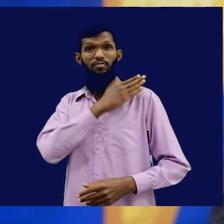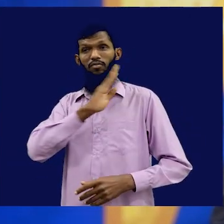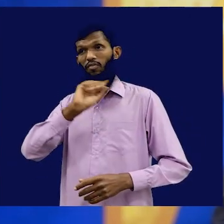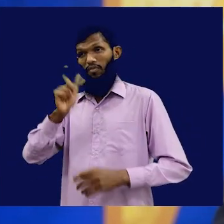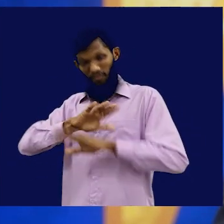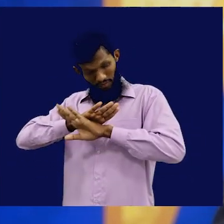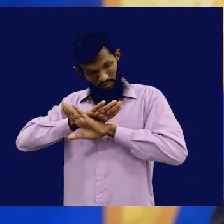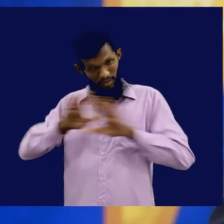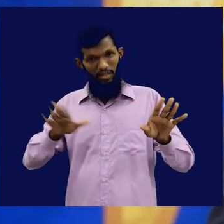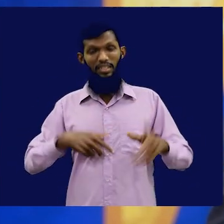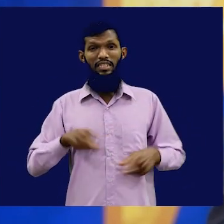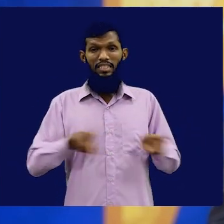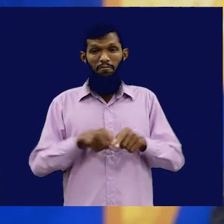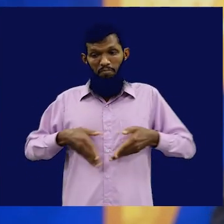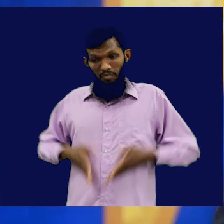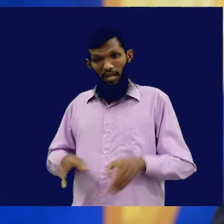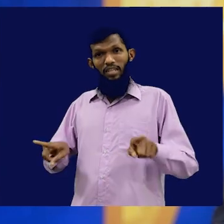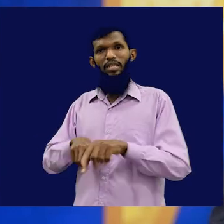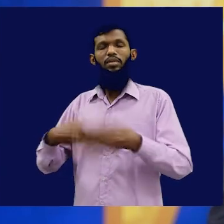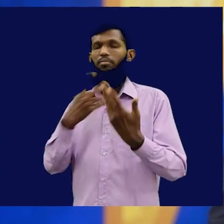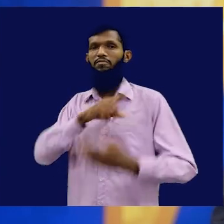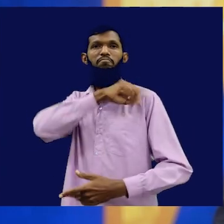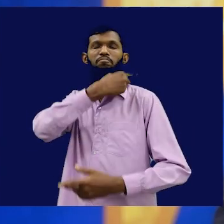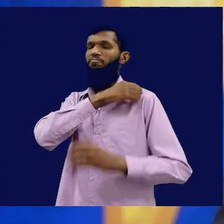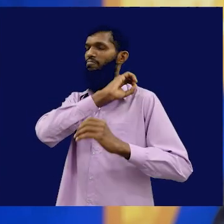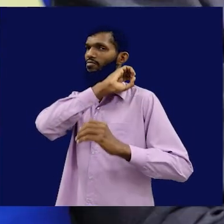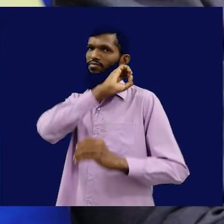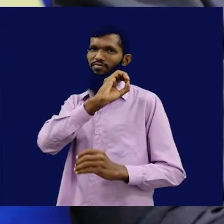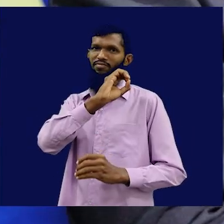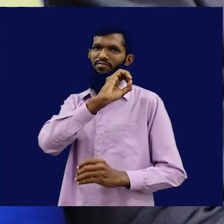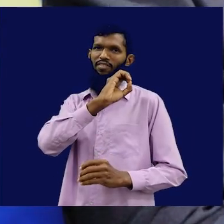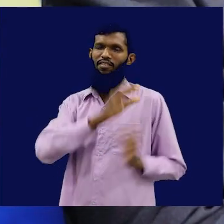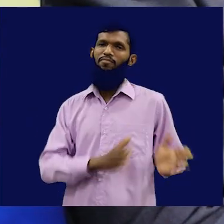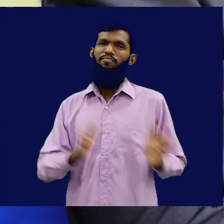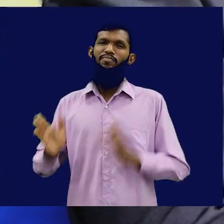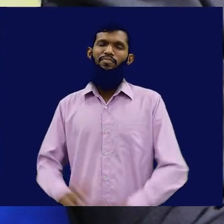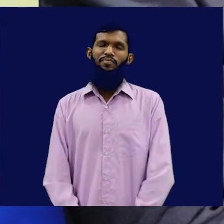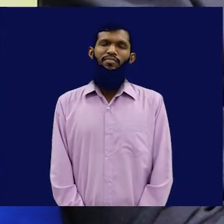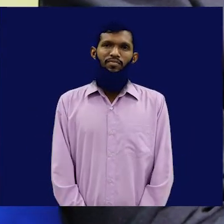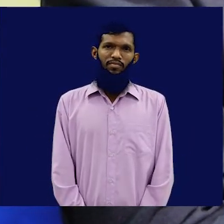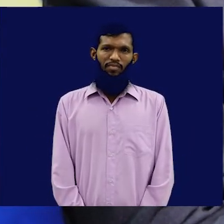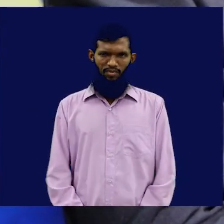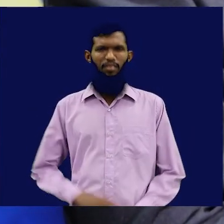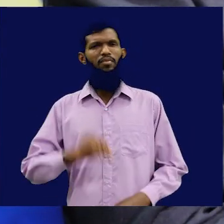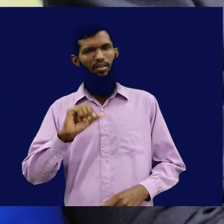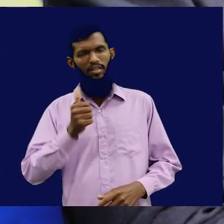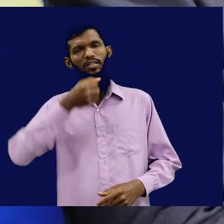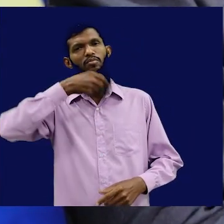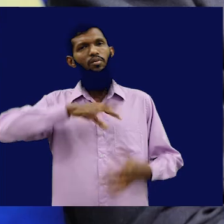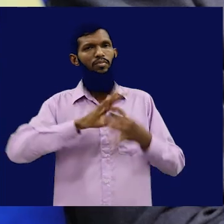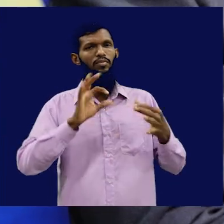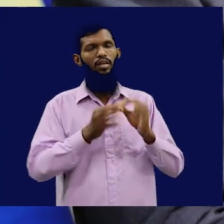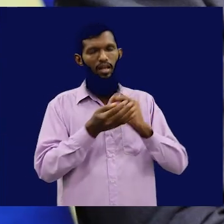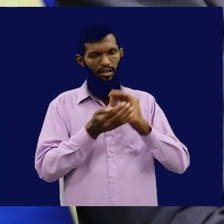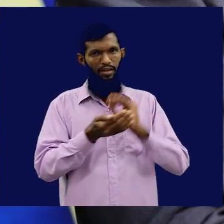back like the day his mother gave birth to him. Abu Huraira radiallahu anhu is